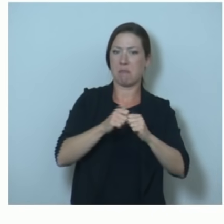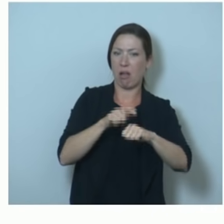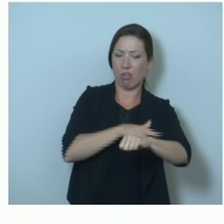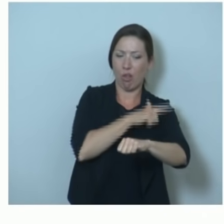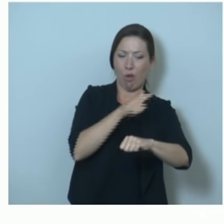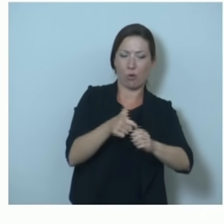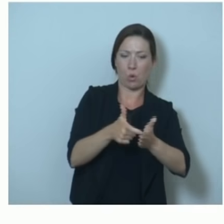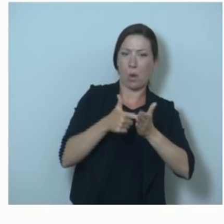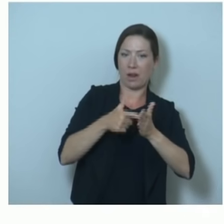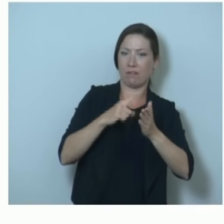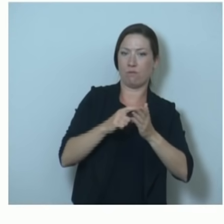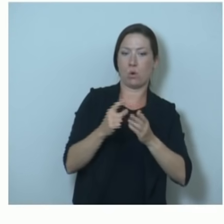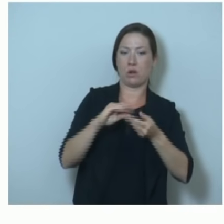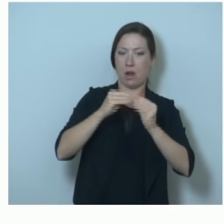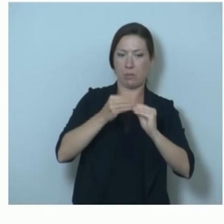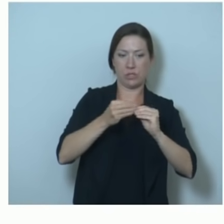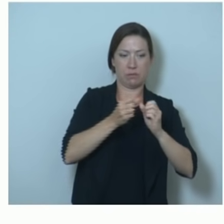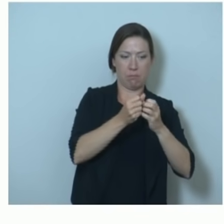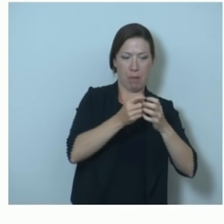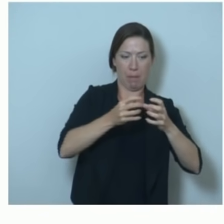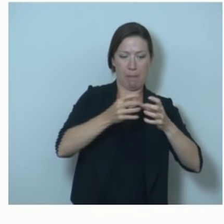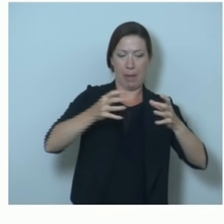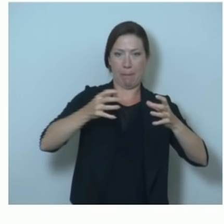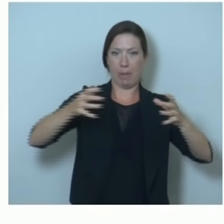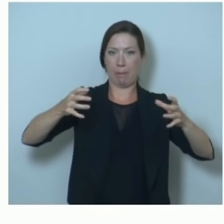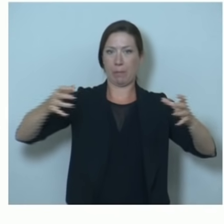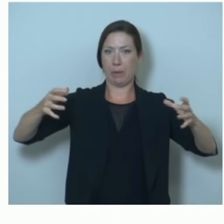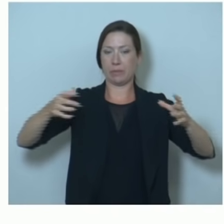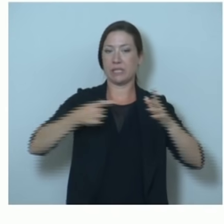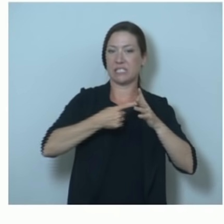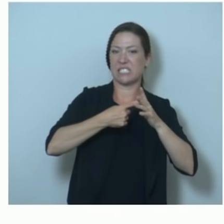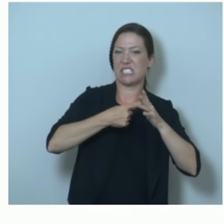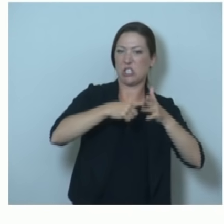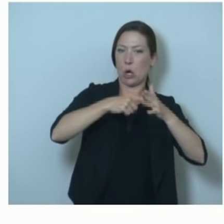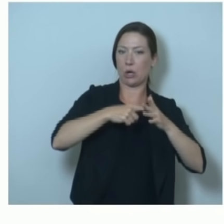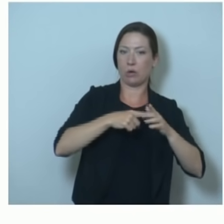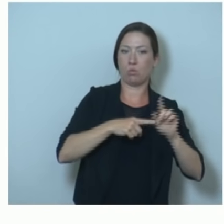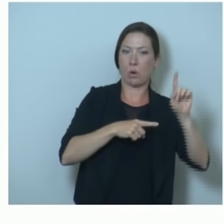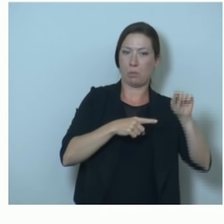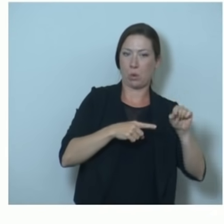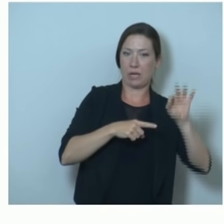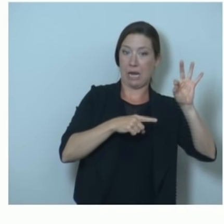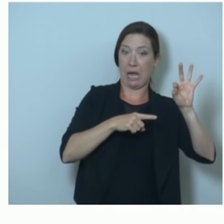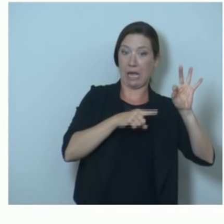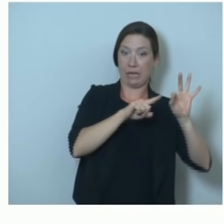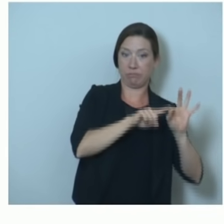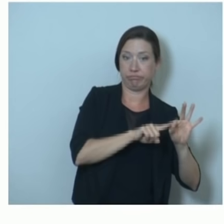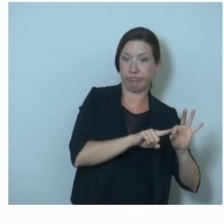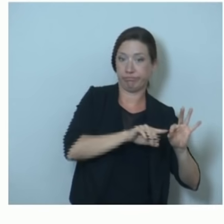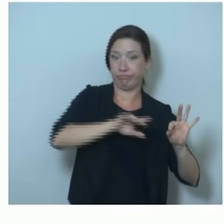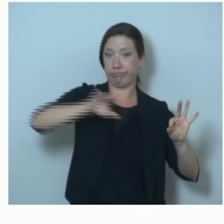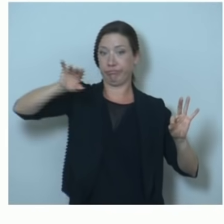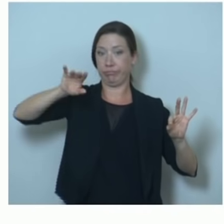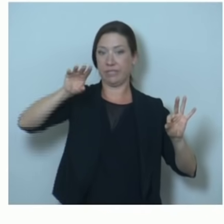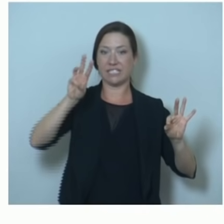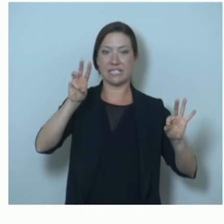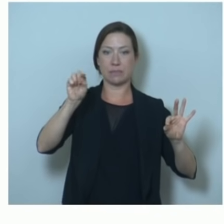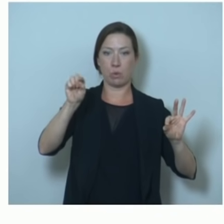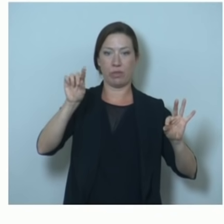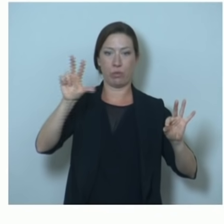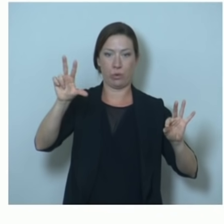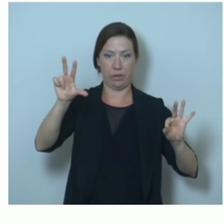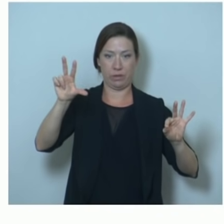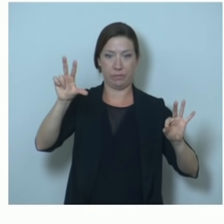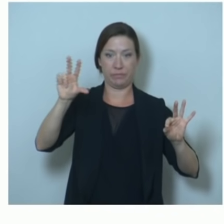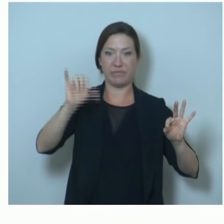1.9. We're now at our high of 6.3. It's over the whole life of the infection here in New Mexico, the epidemic. And so